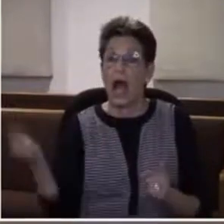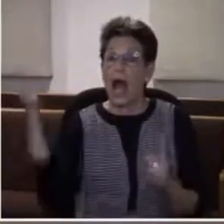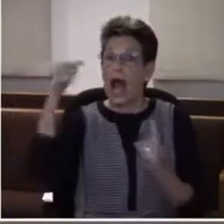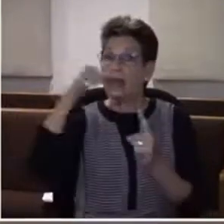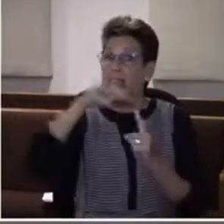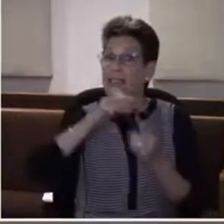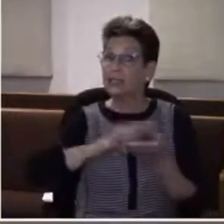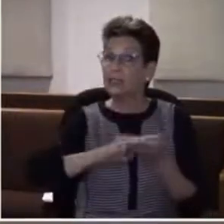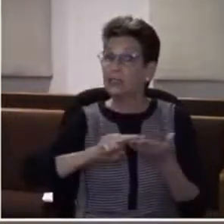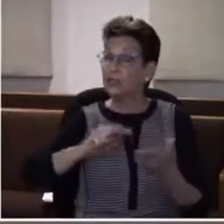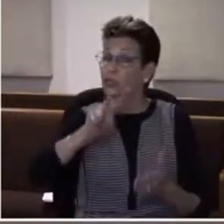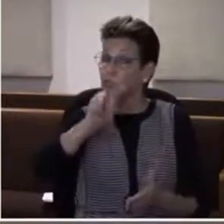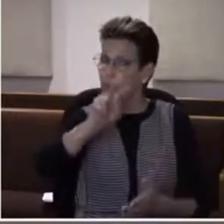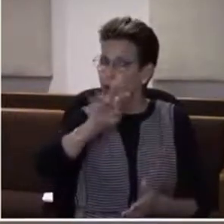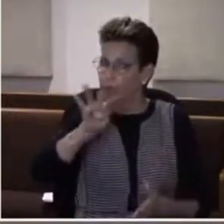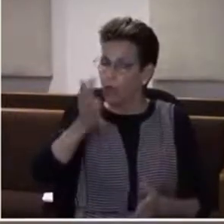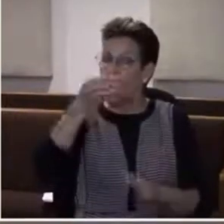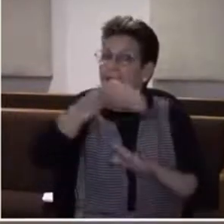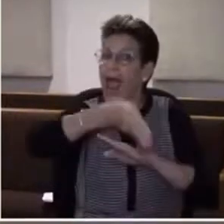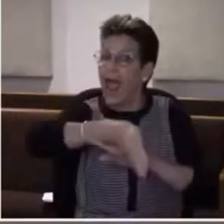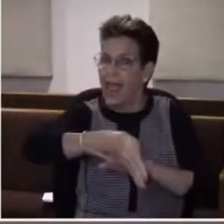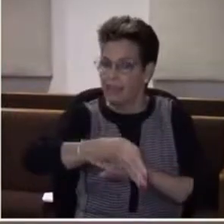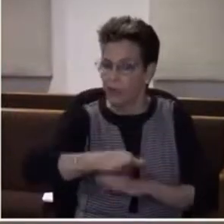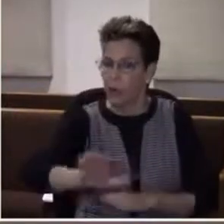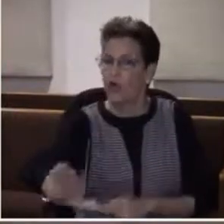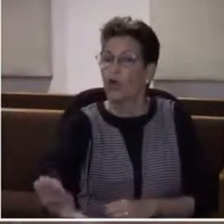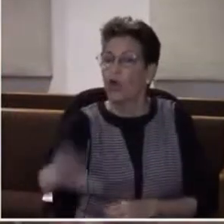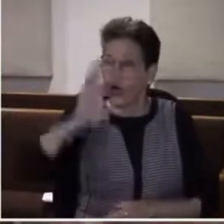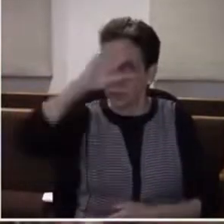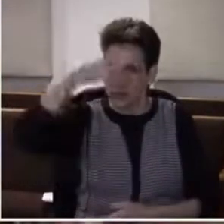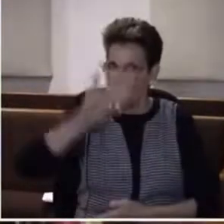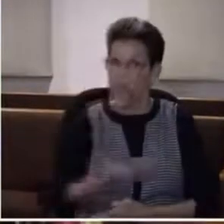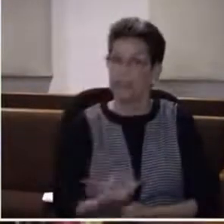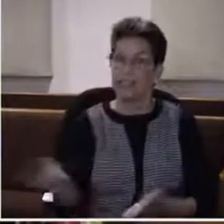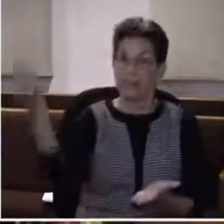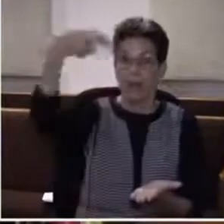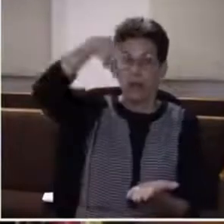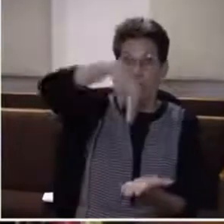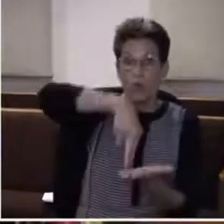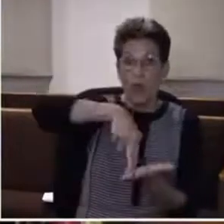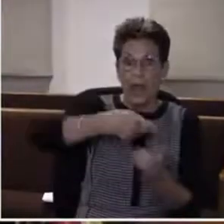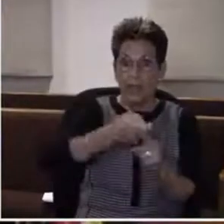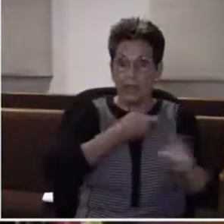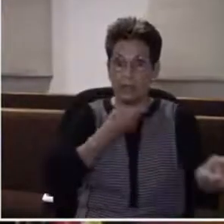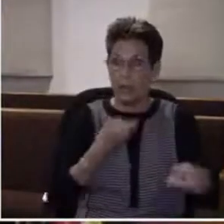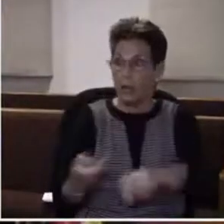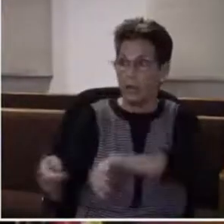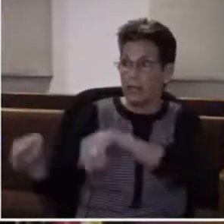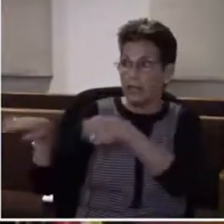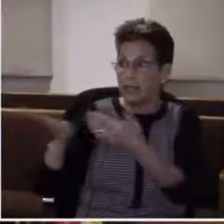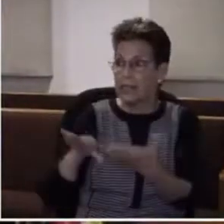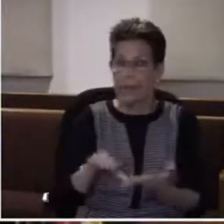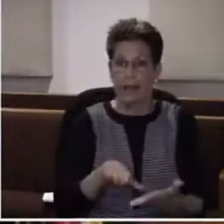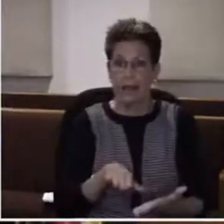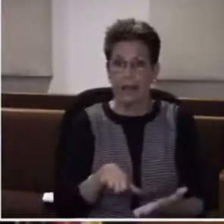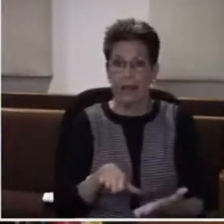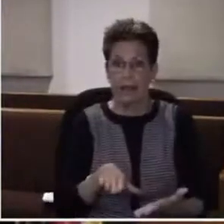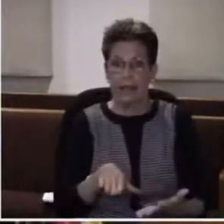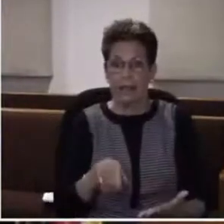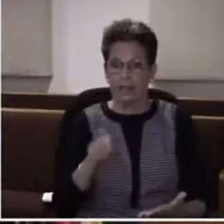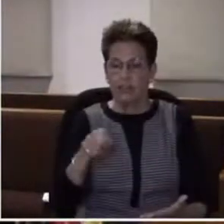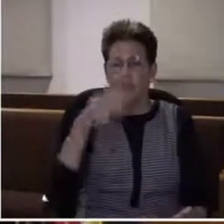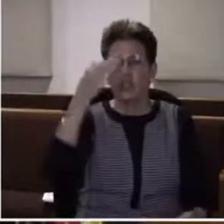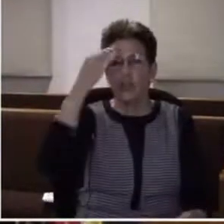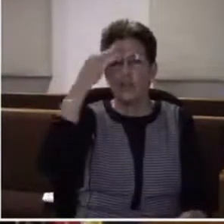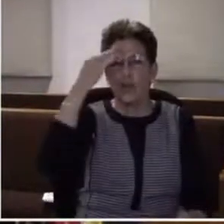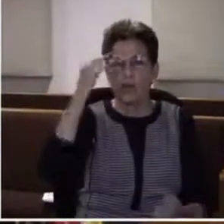number 24 after her son has been raised from the dead. This is when she acknowledges the word of the Lord in